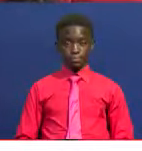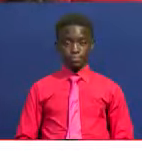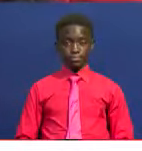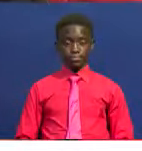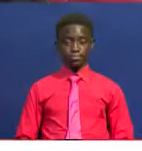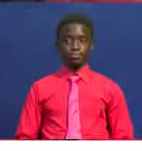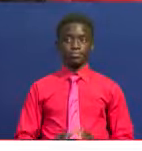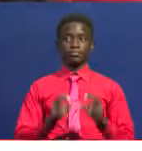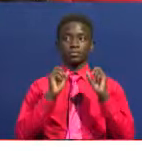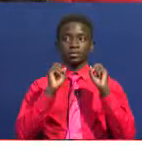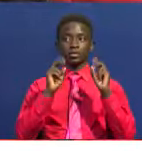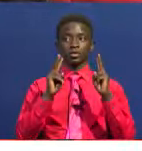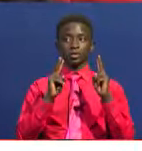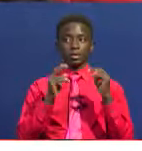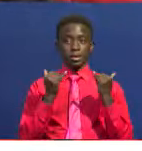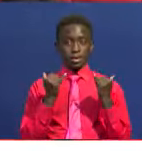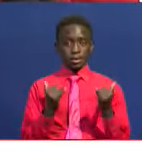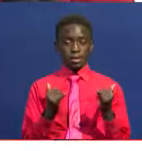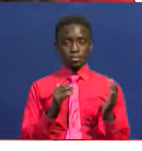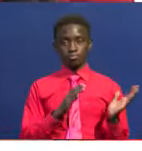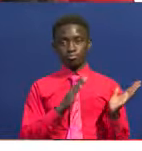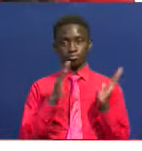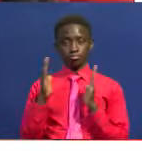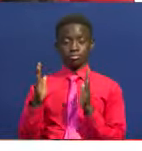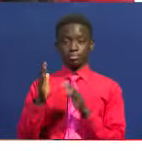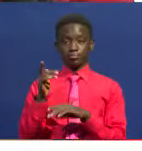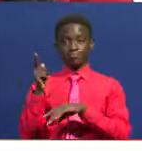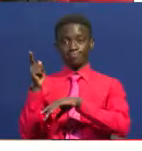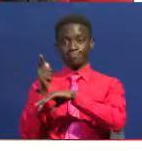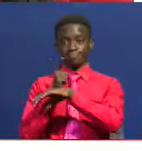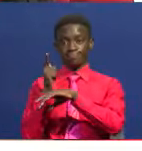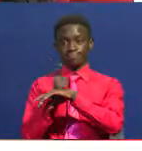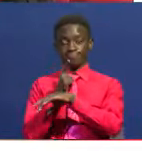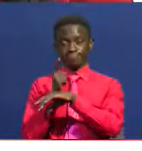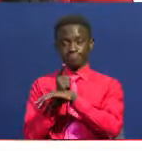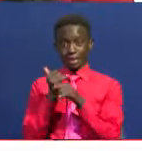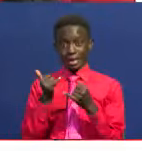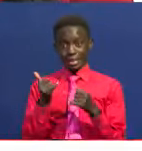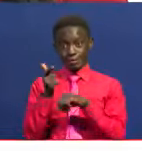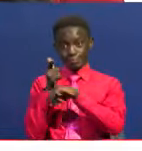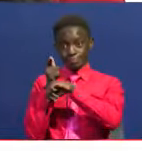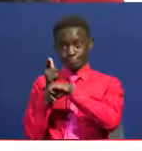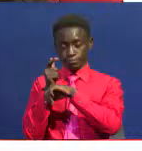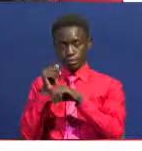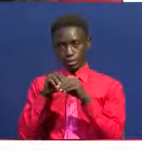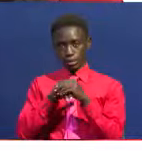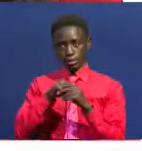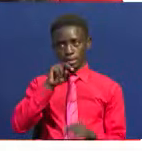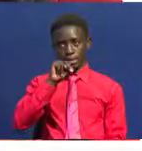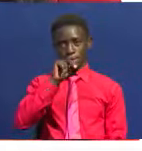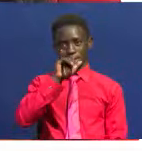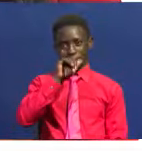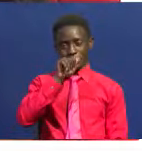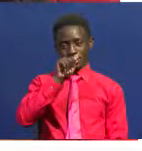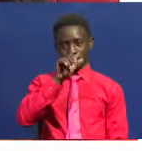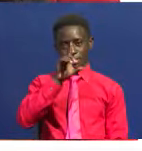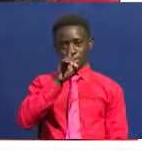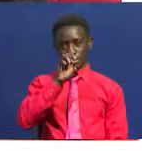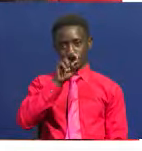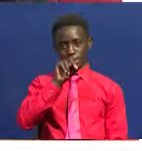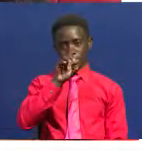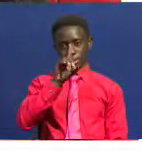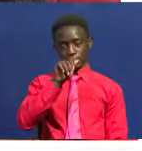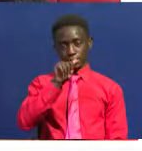Well, and now on to our live coverage from Nyadenda in Sube, South Sub-County, Hobe